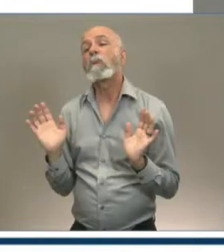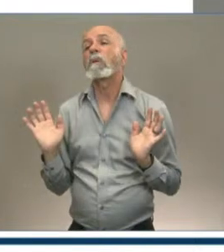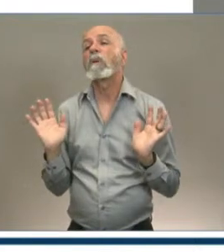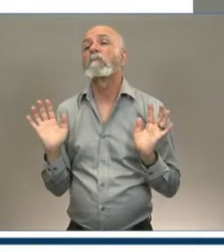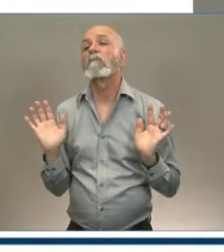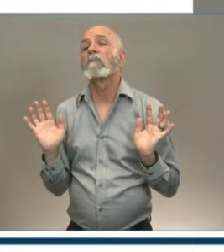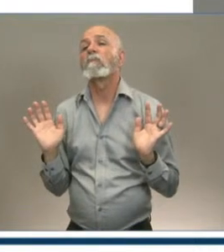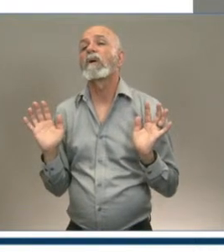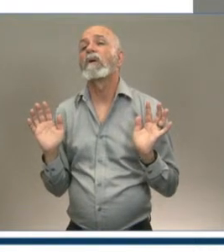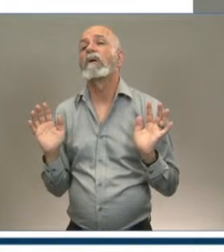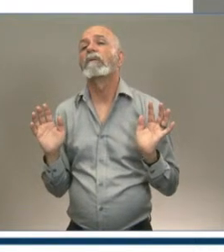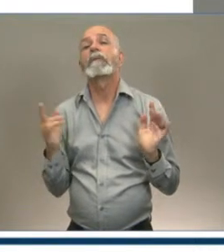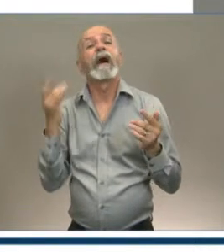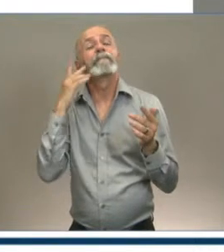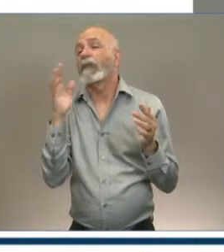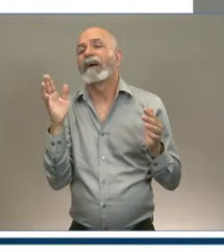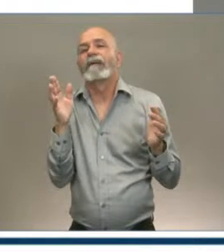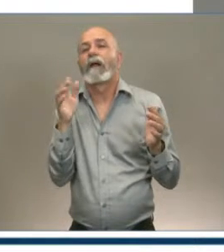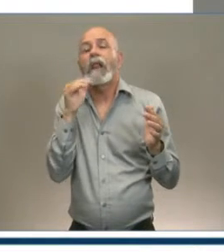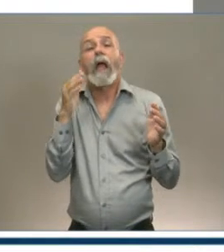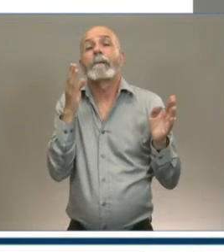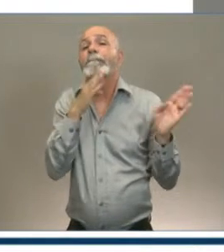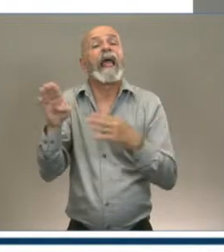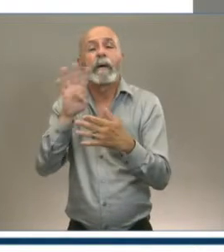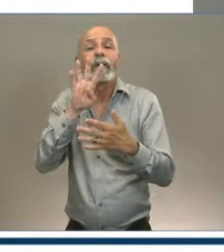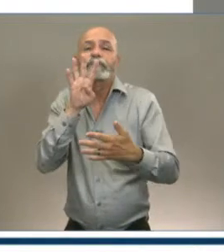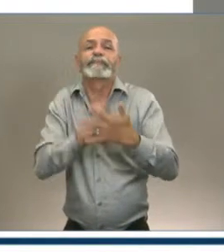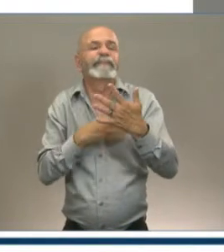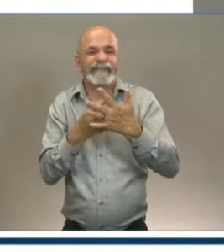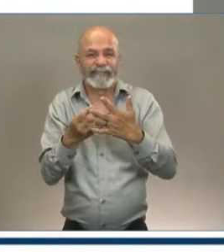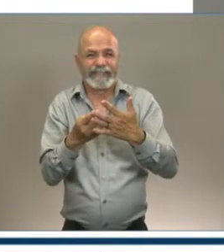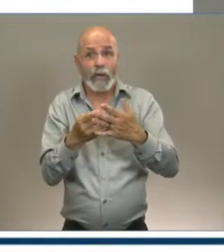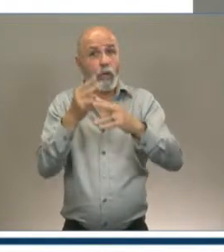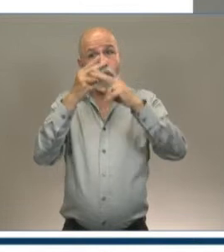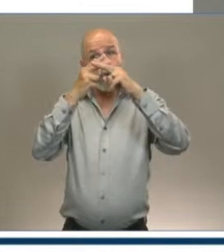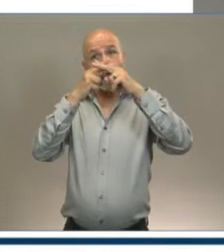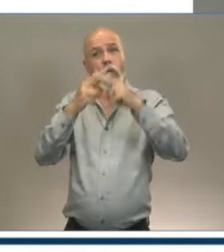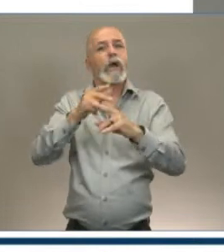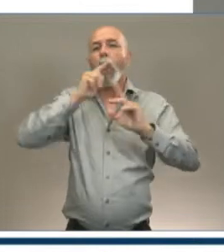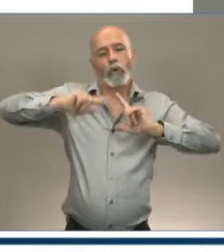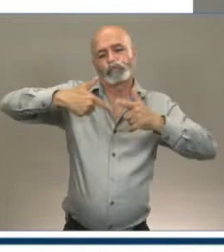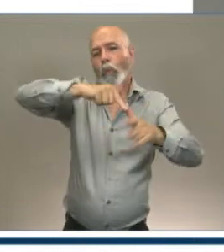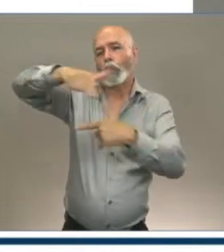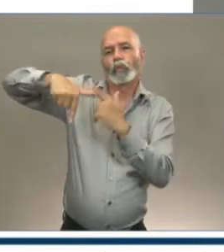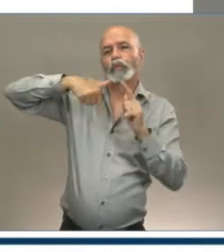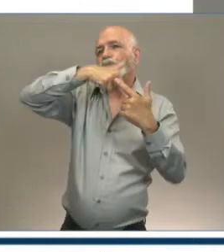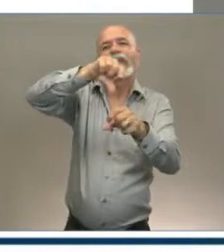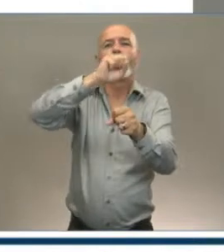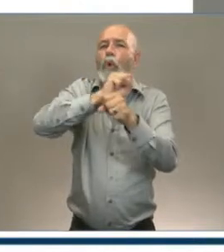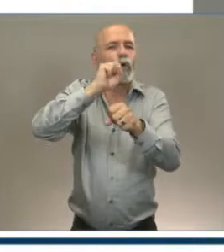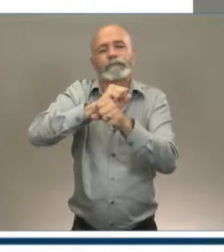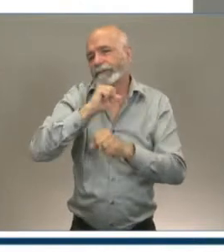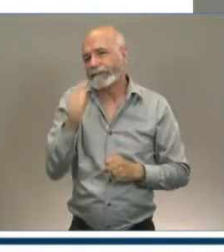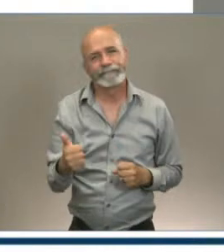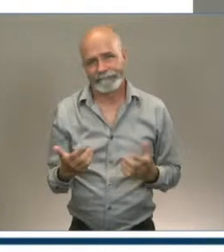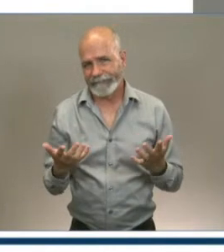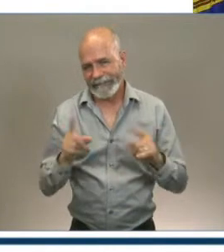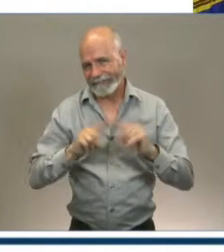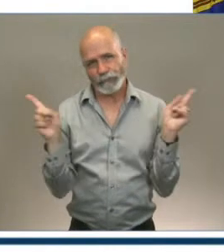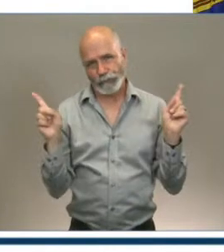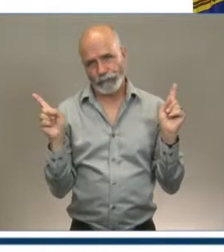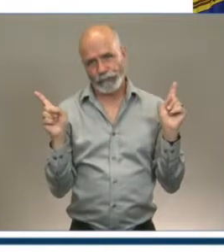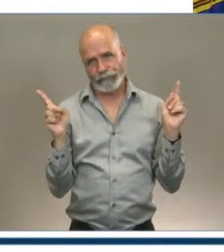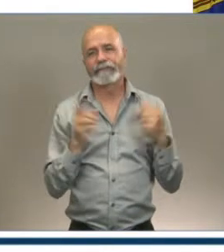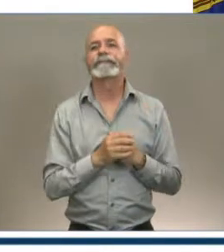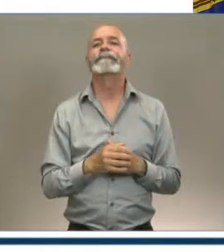unscheduled kind of trips back and forth are not the rotational workers. There's a different stream for those type of workers. Next, we'll go